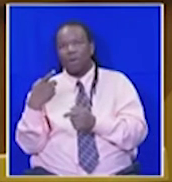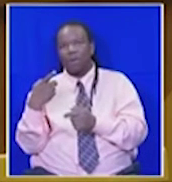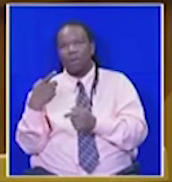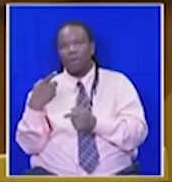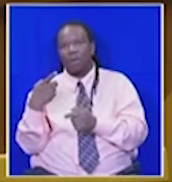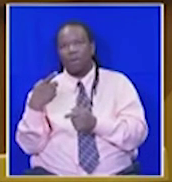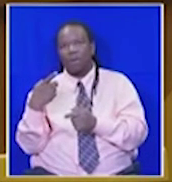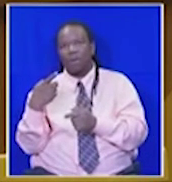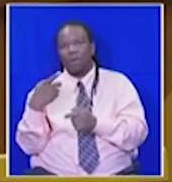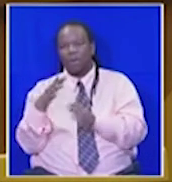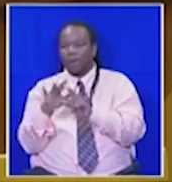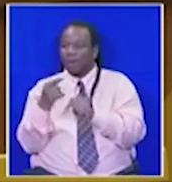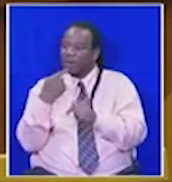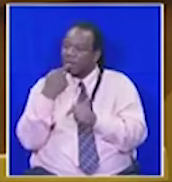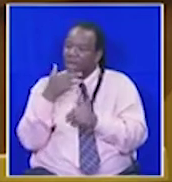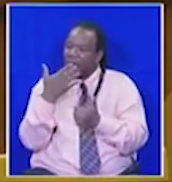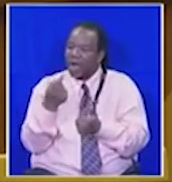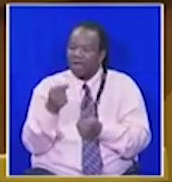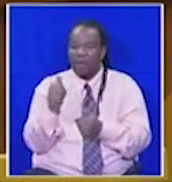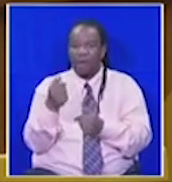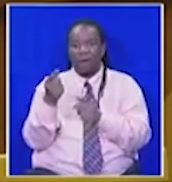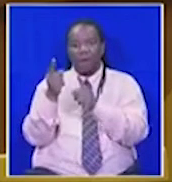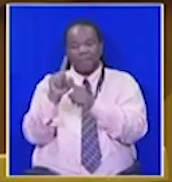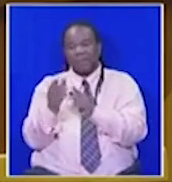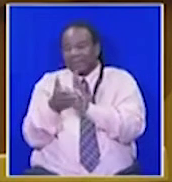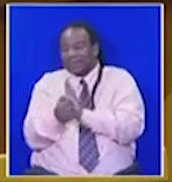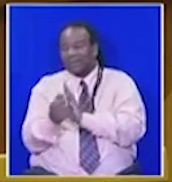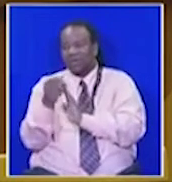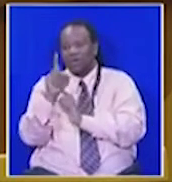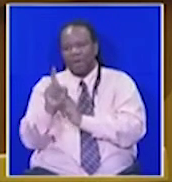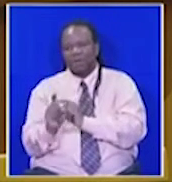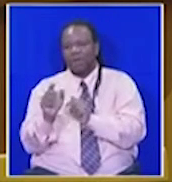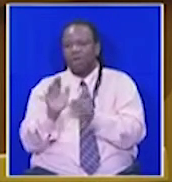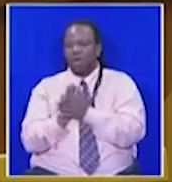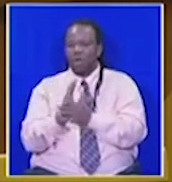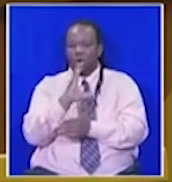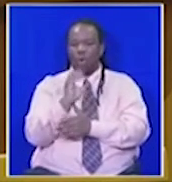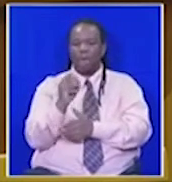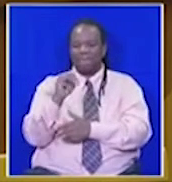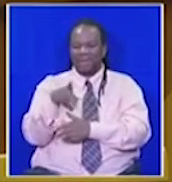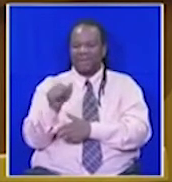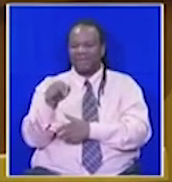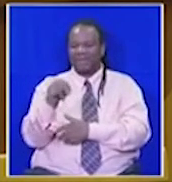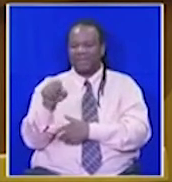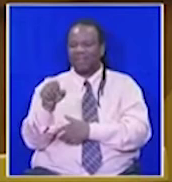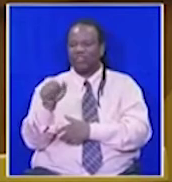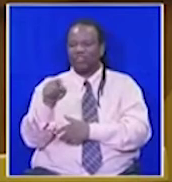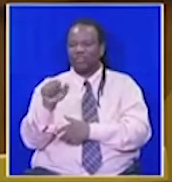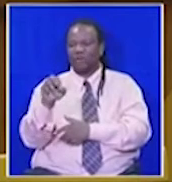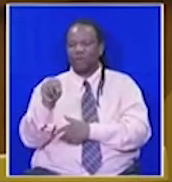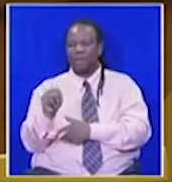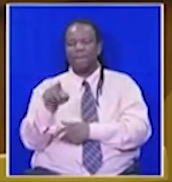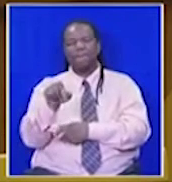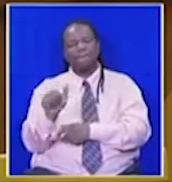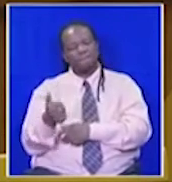a hiring freeze for certain categories of people and reducing the compensation budget. So the one appeal I want to make to Honourable